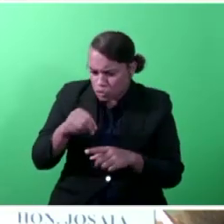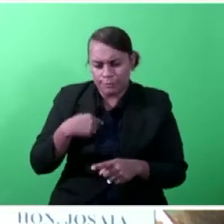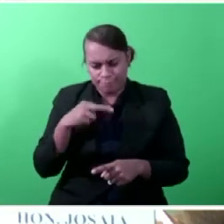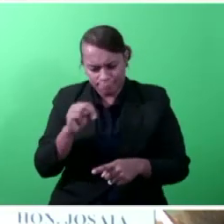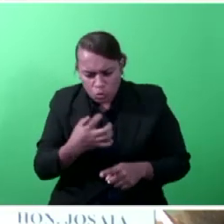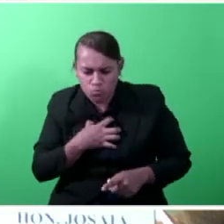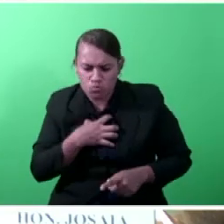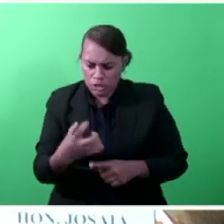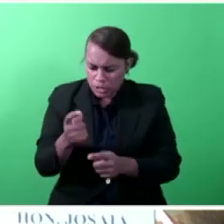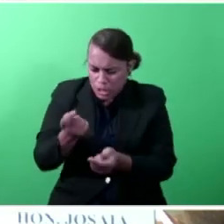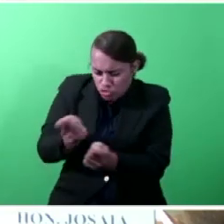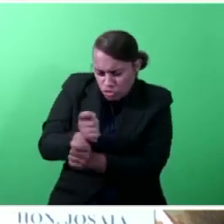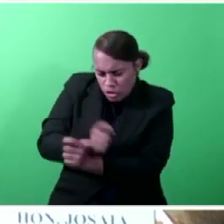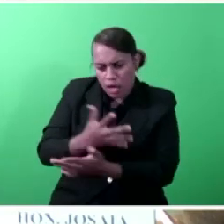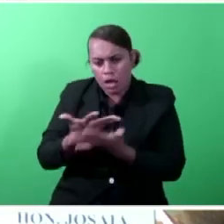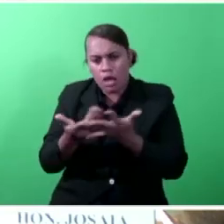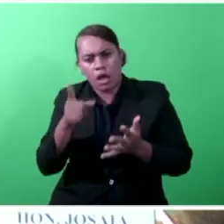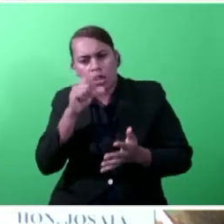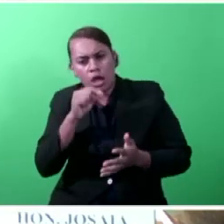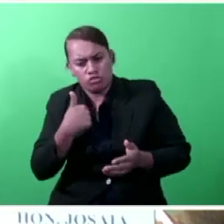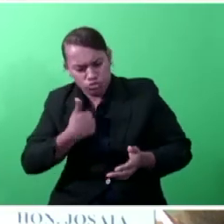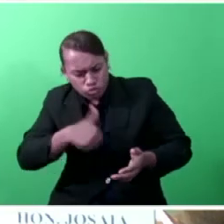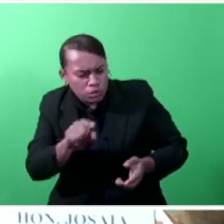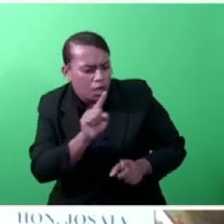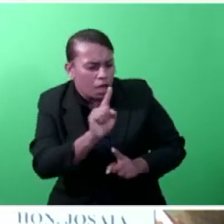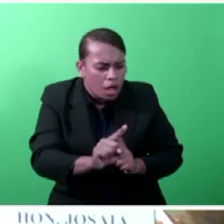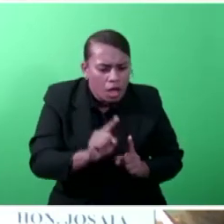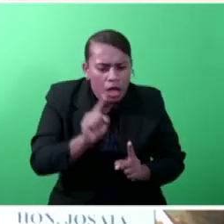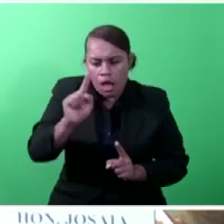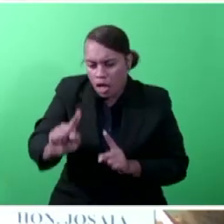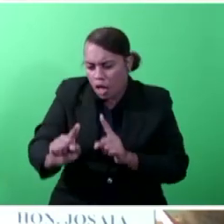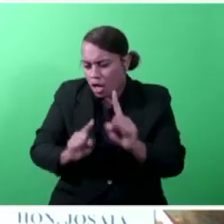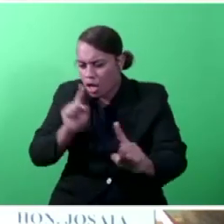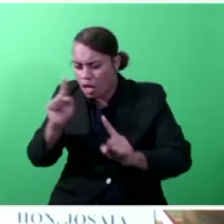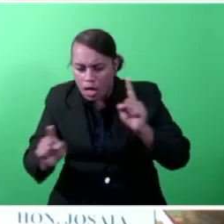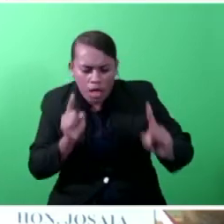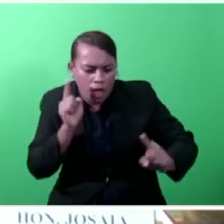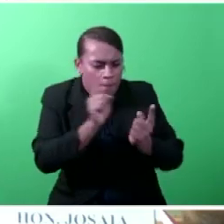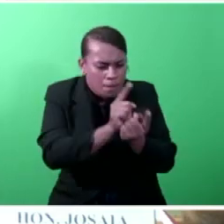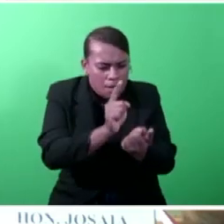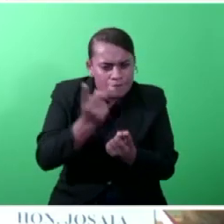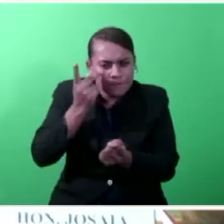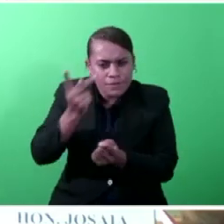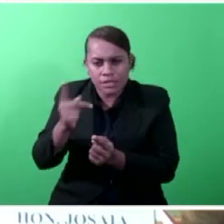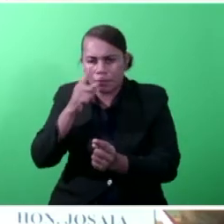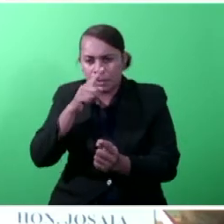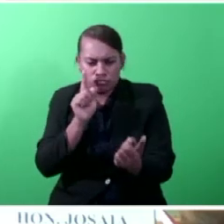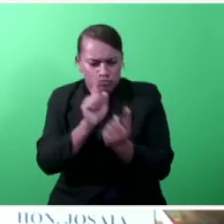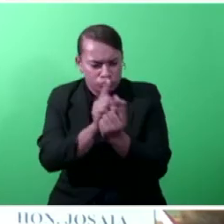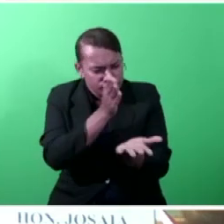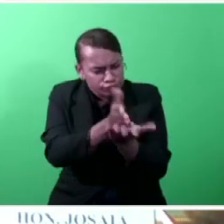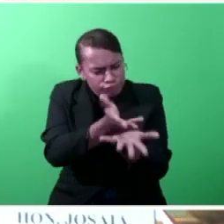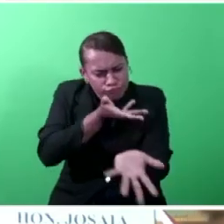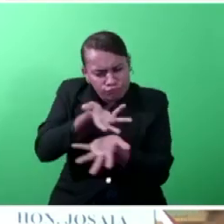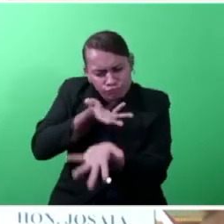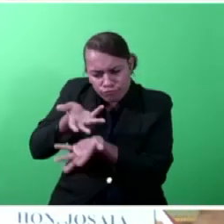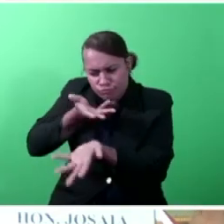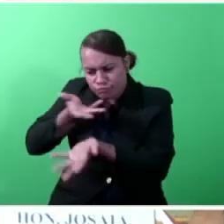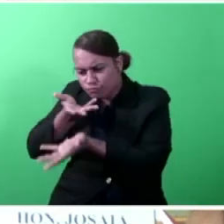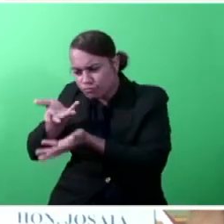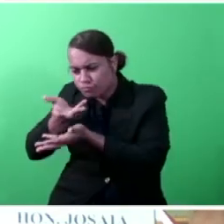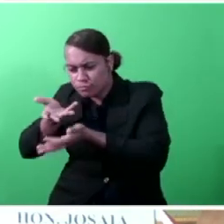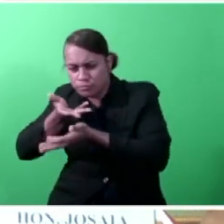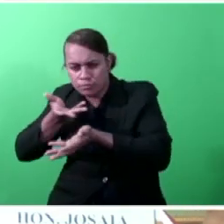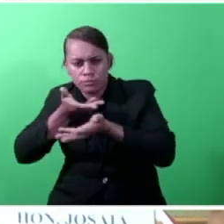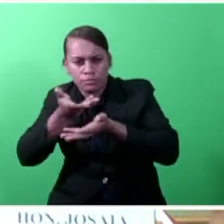sir, to members of the public by having some direct public consultations, Mr. Speaker, sir, to fine-tune the